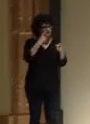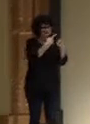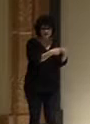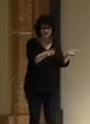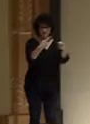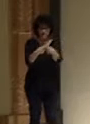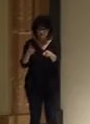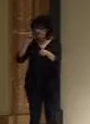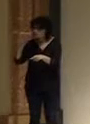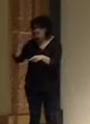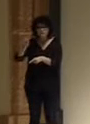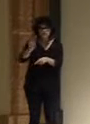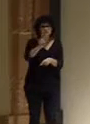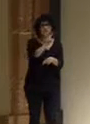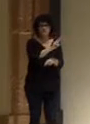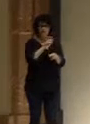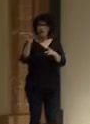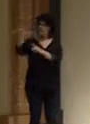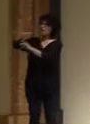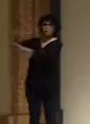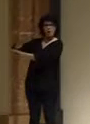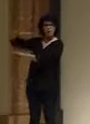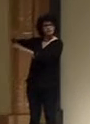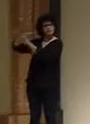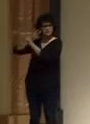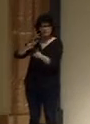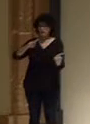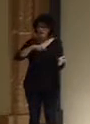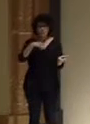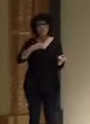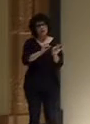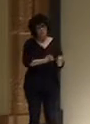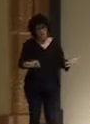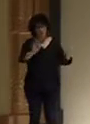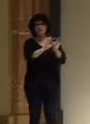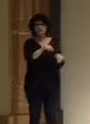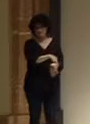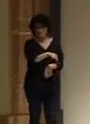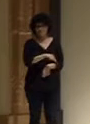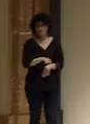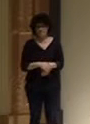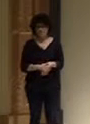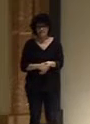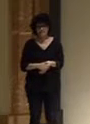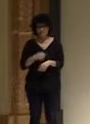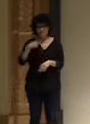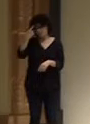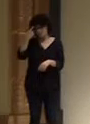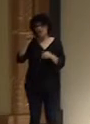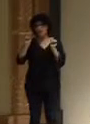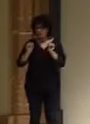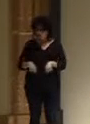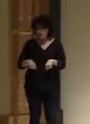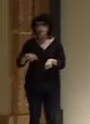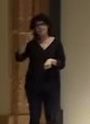Europe, something extremely important was taking place, which soon after started to conquer